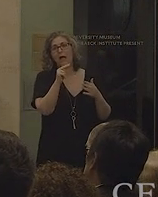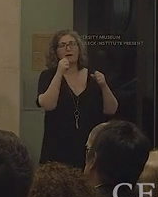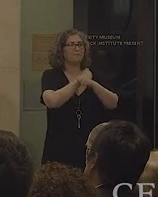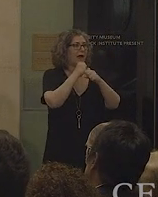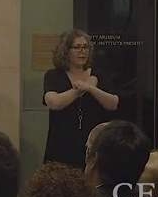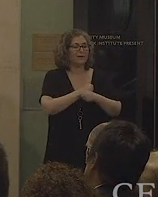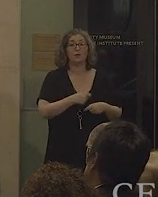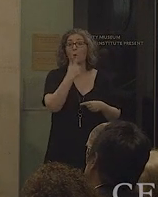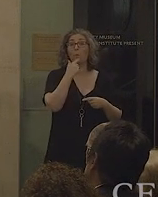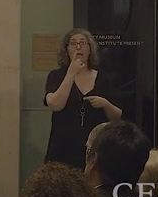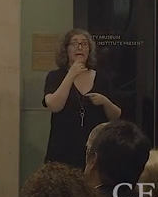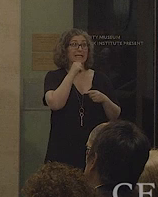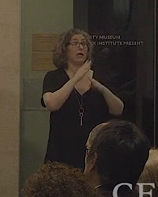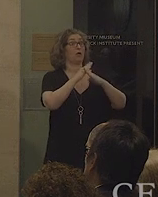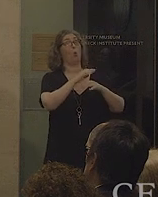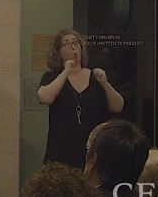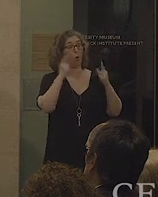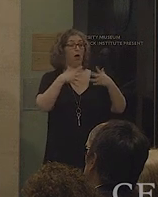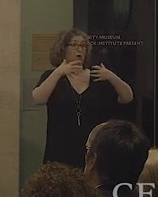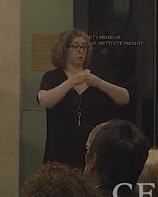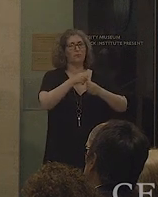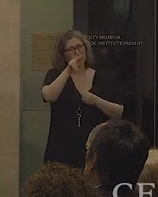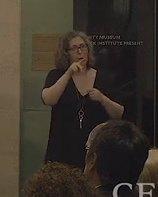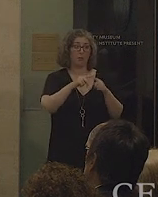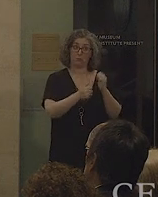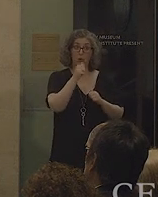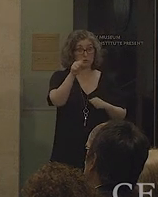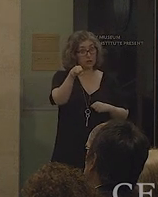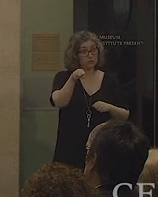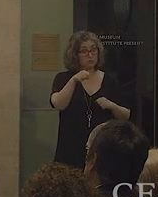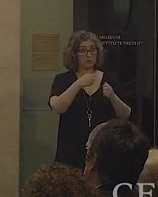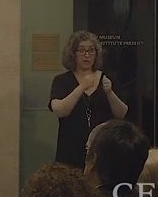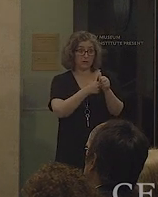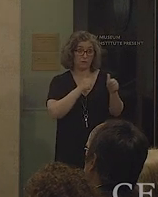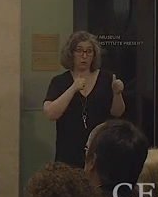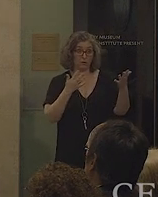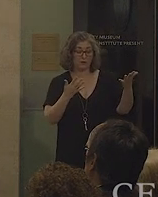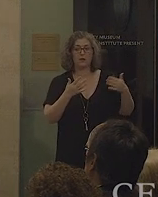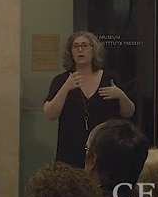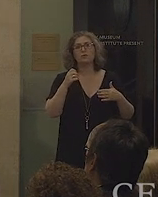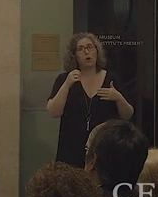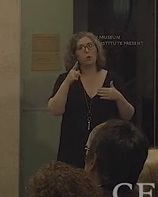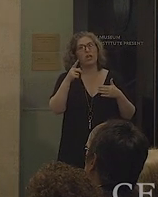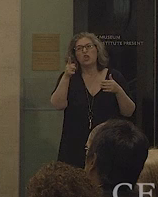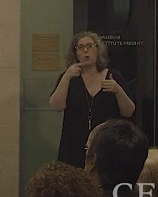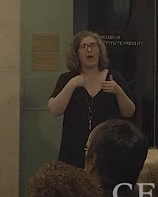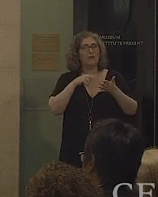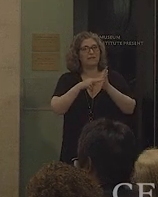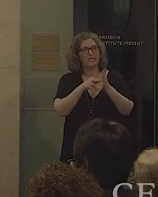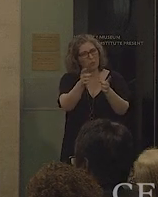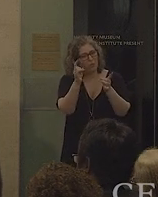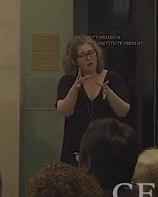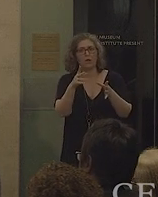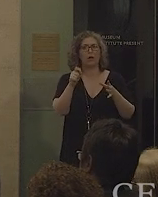of them. But if you're projecting hateful intent, that has to be part of the process that is understood